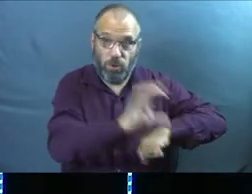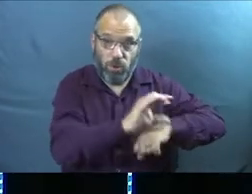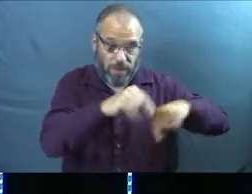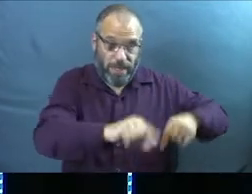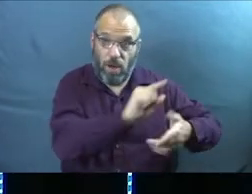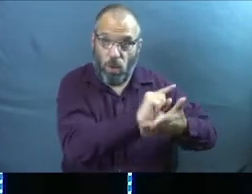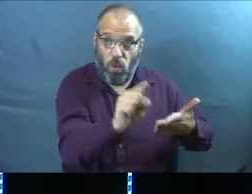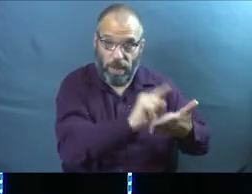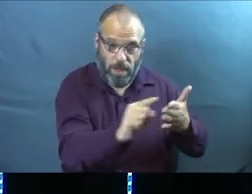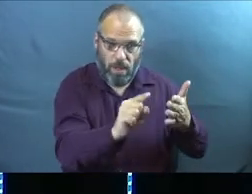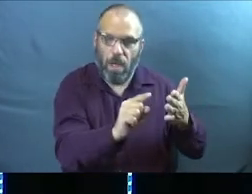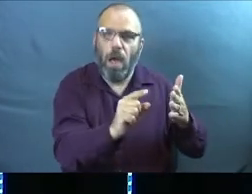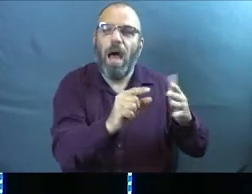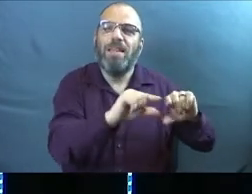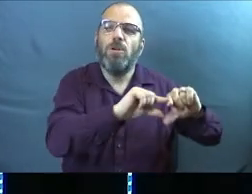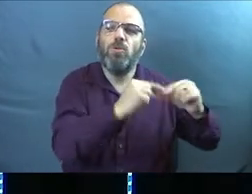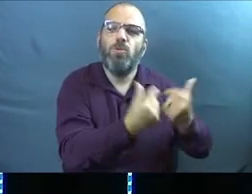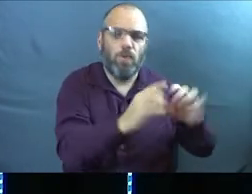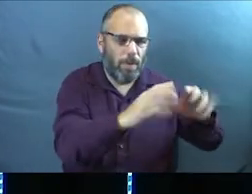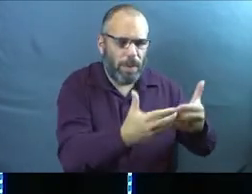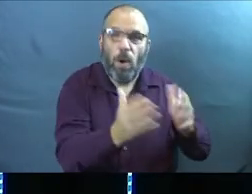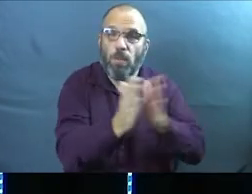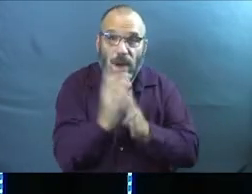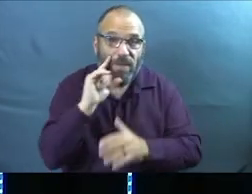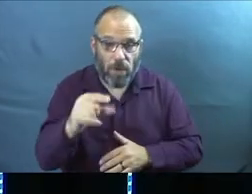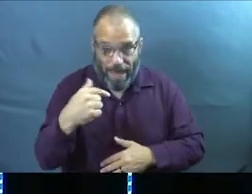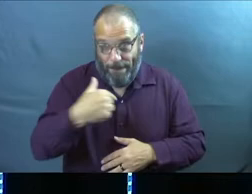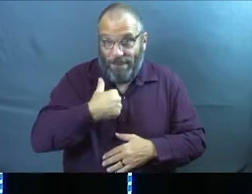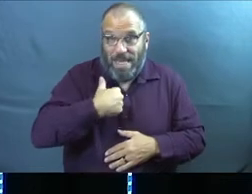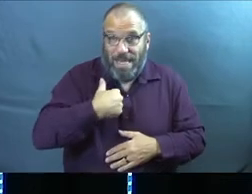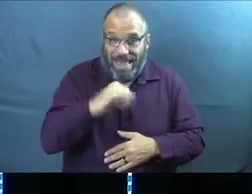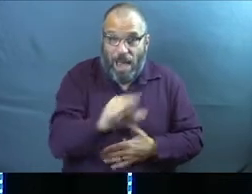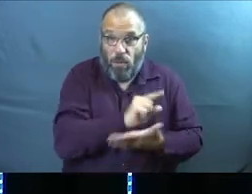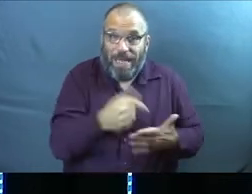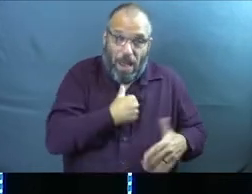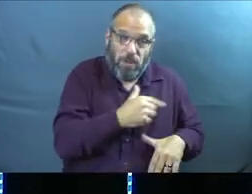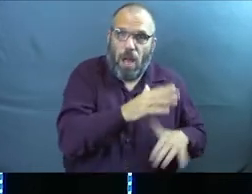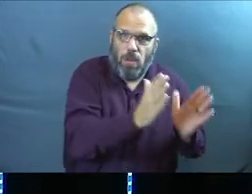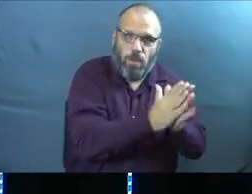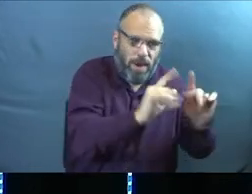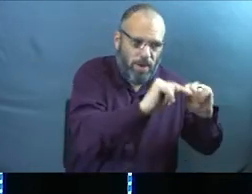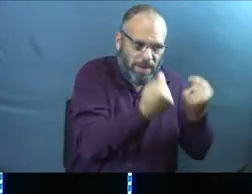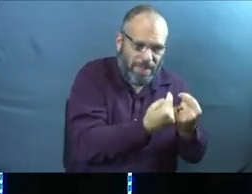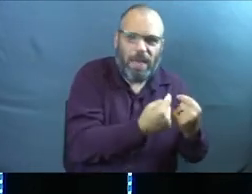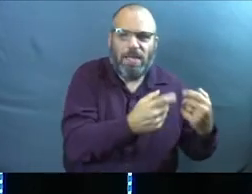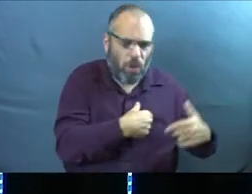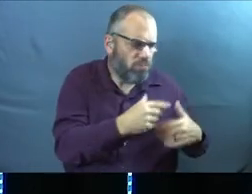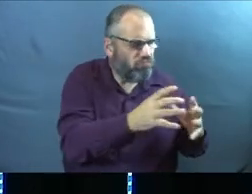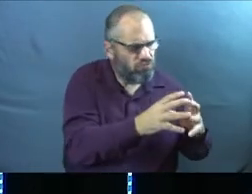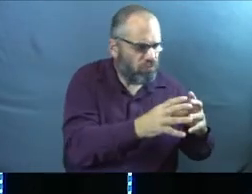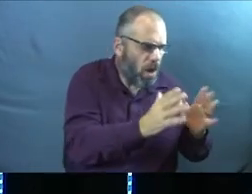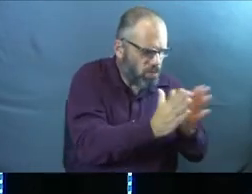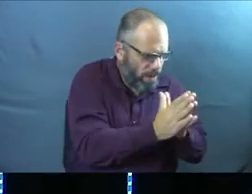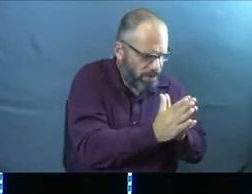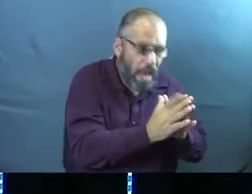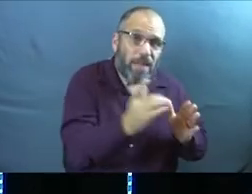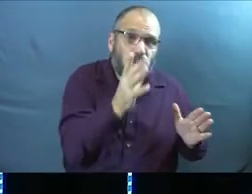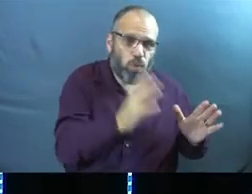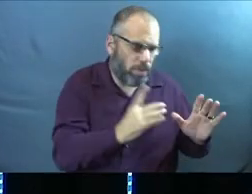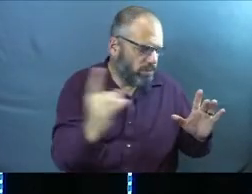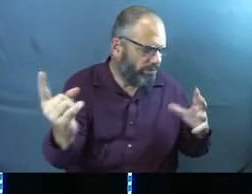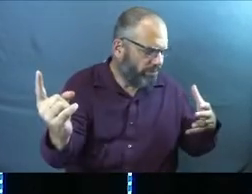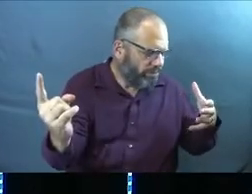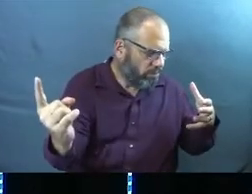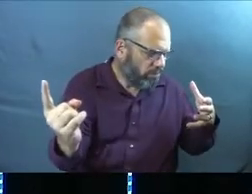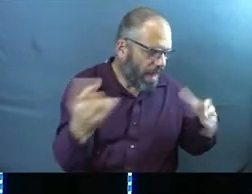services every week here. And there's a group of people that will pray for you. And I was on the prayer team that week. And I was back with people. And all of a sudden, this woman walked up to us